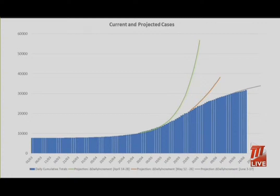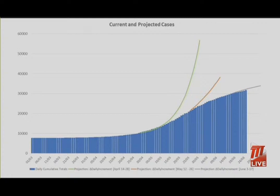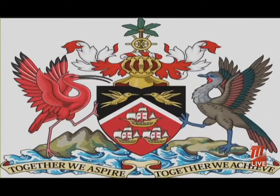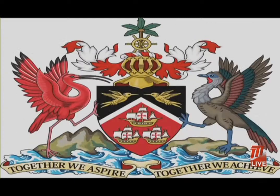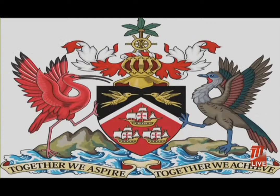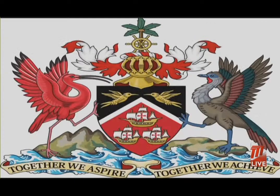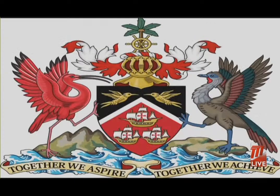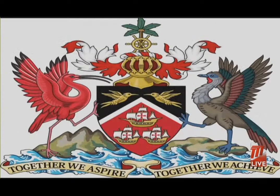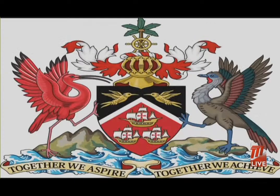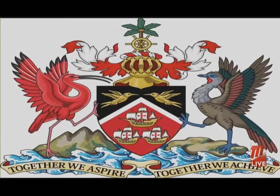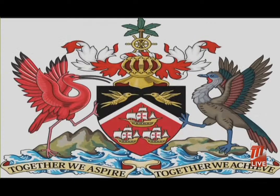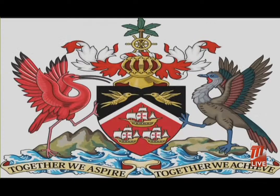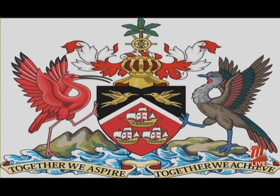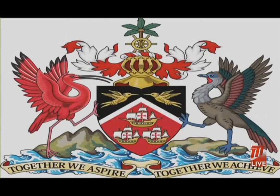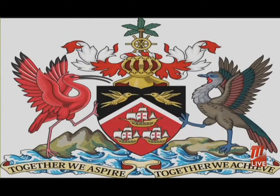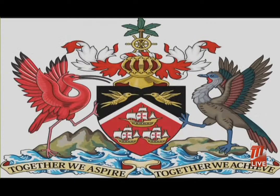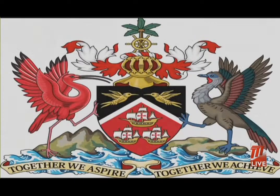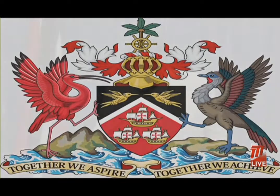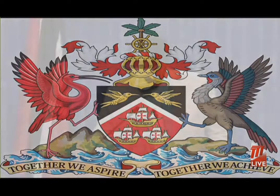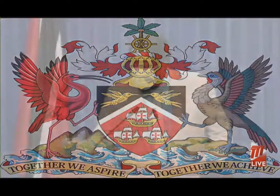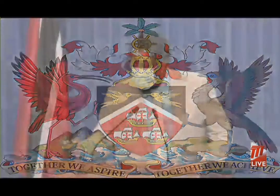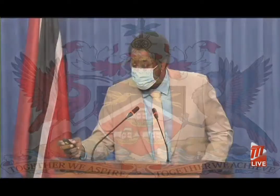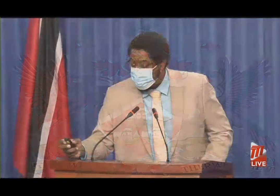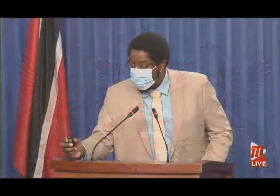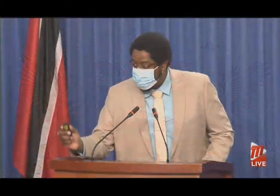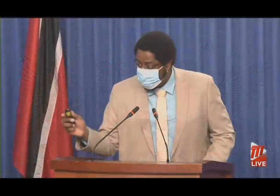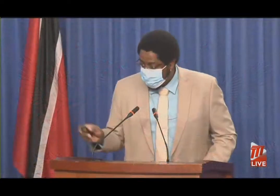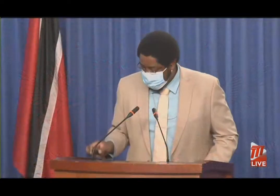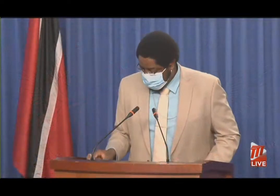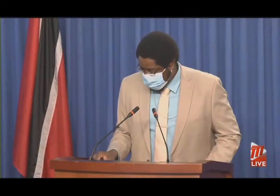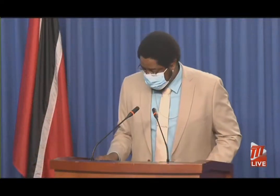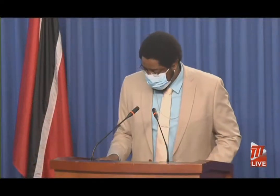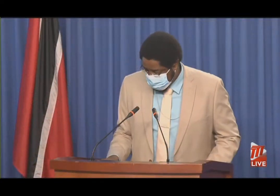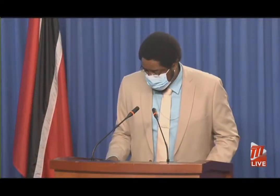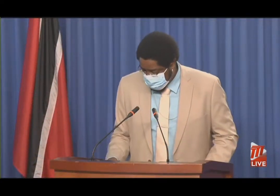direction. With that, I turn you over to Dr. Richards.